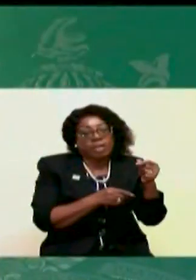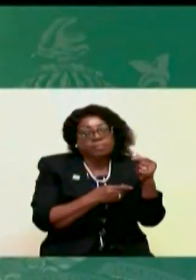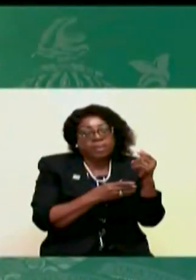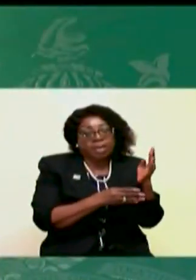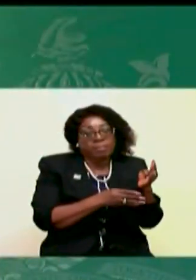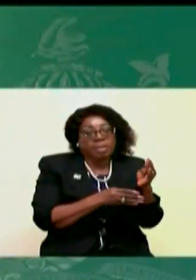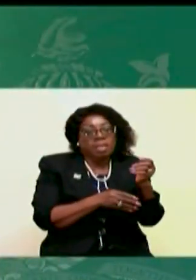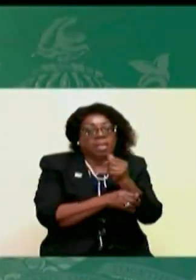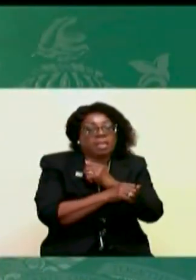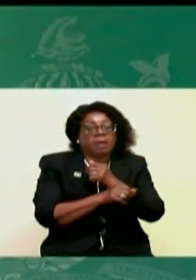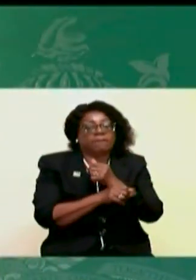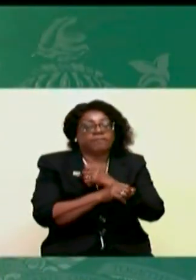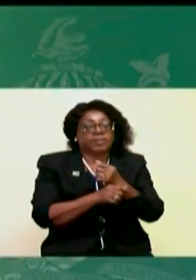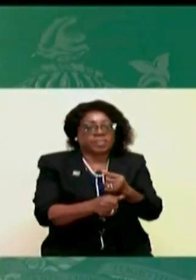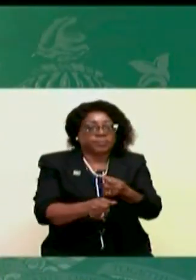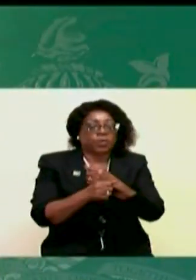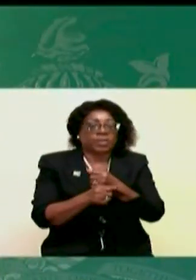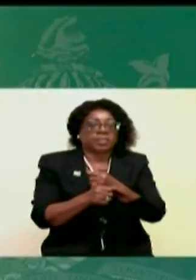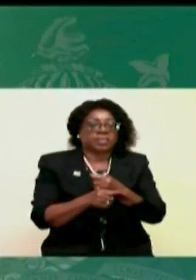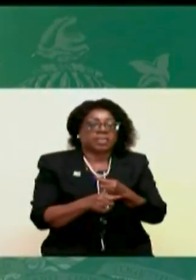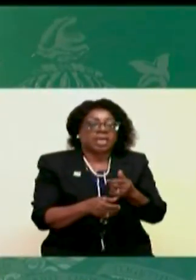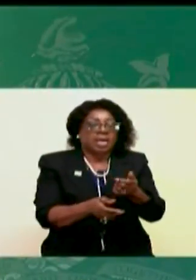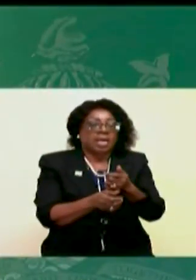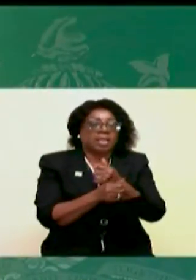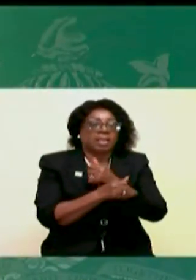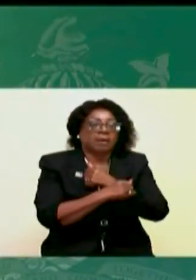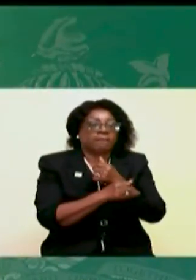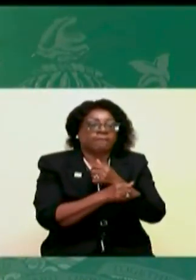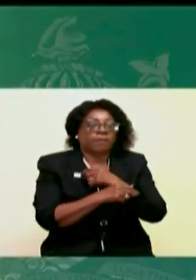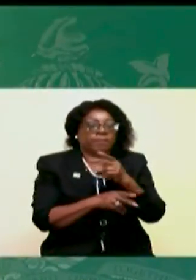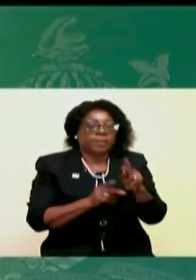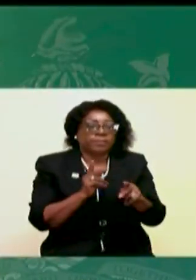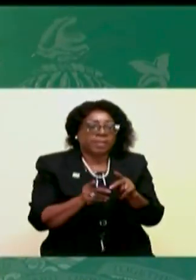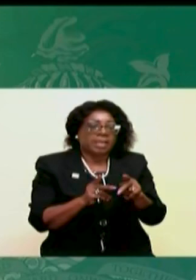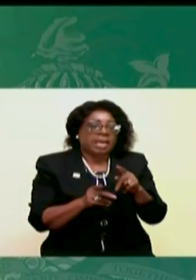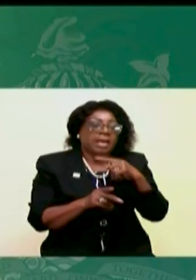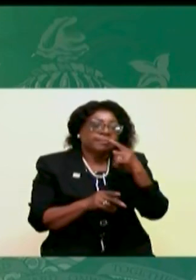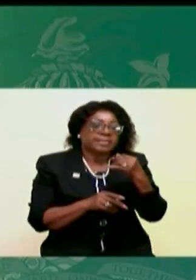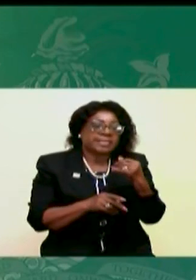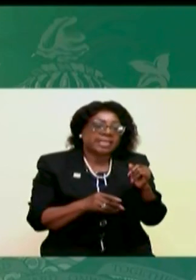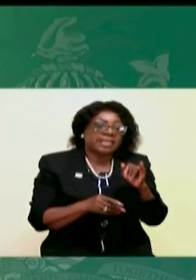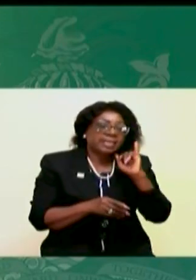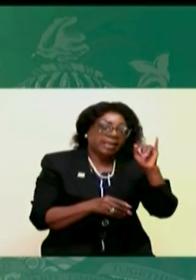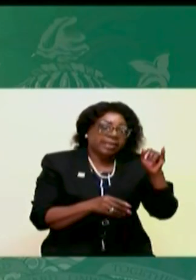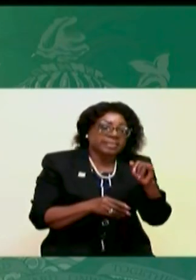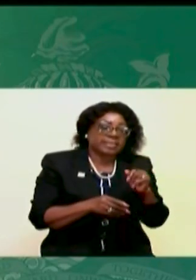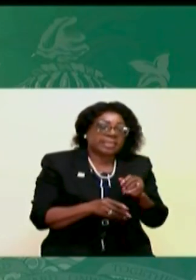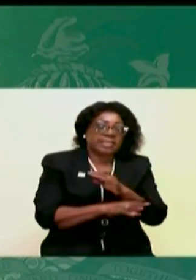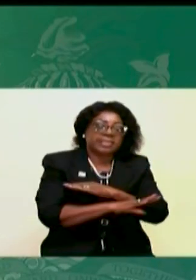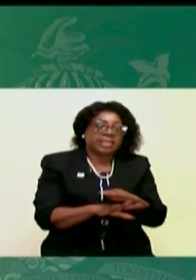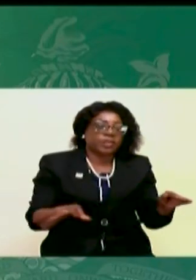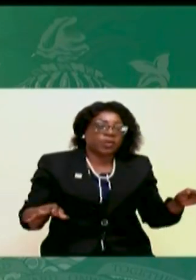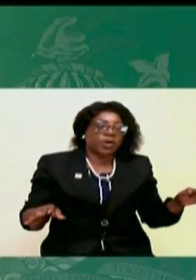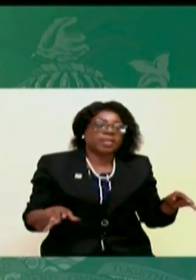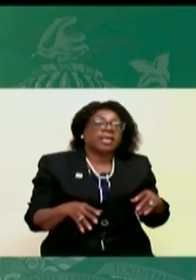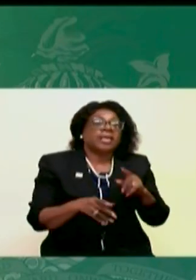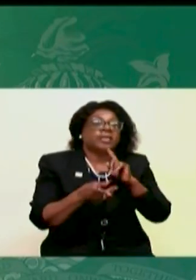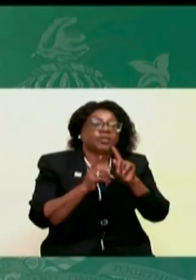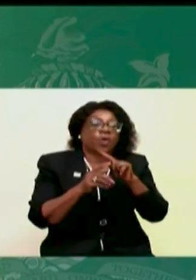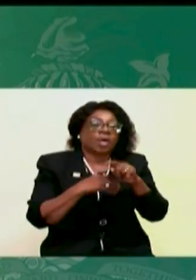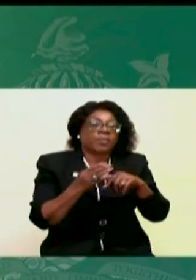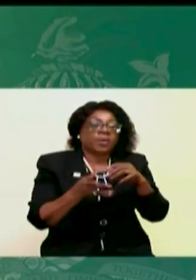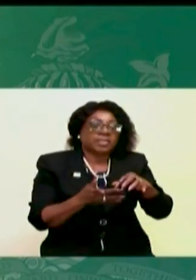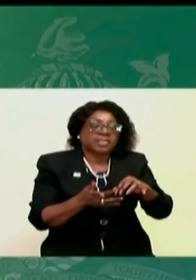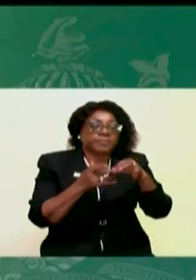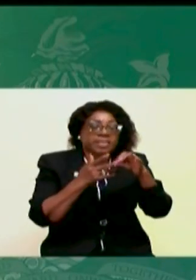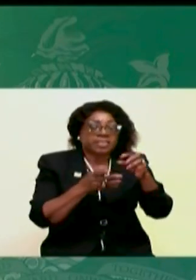I'm saying is that the member did not mention it. And what I'm saying, Madam Speaker, is if it were some of the more elite athletes, we would